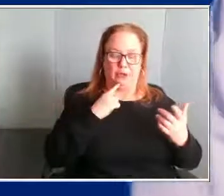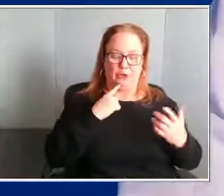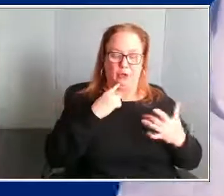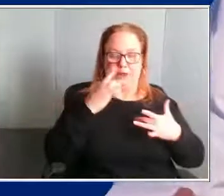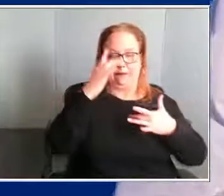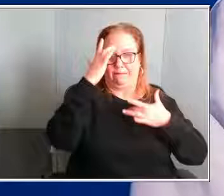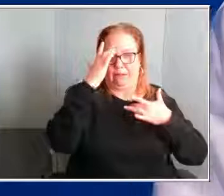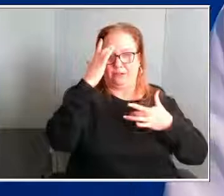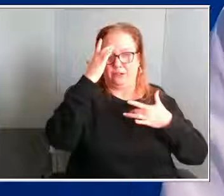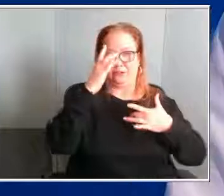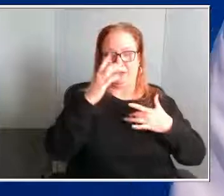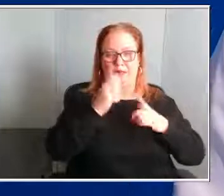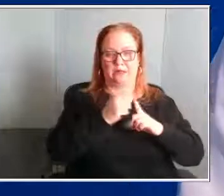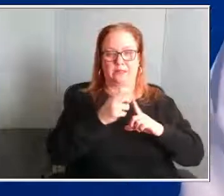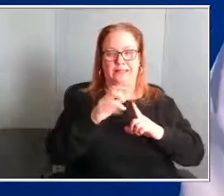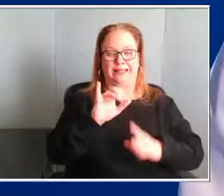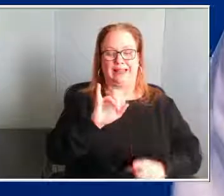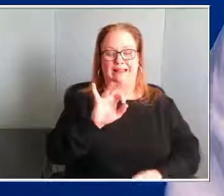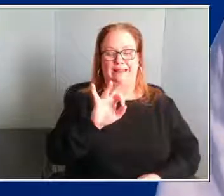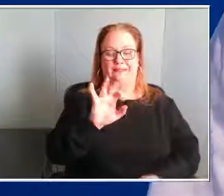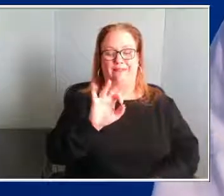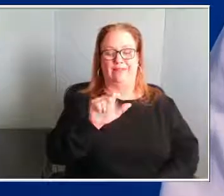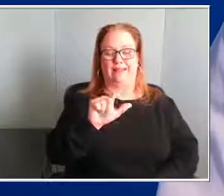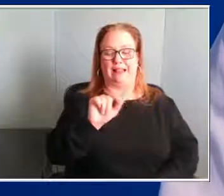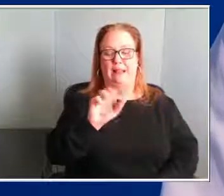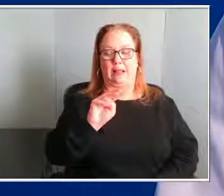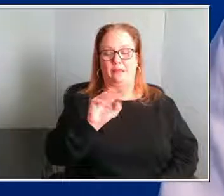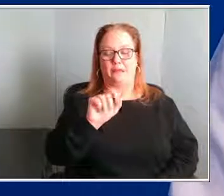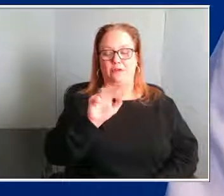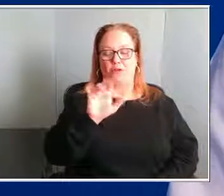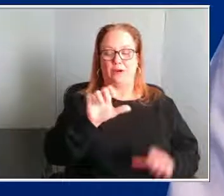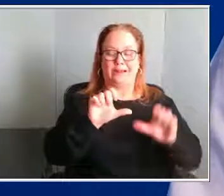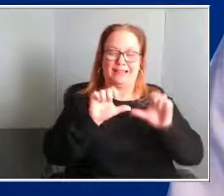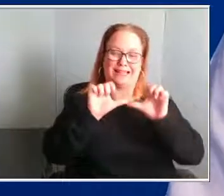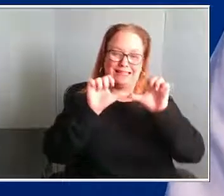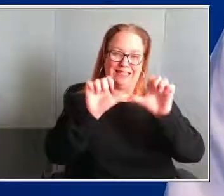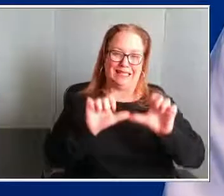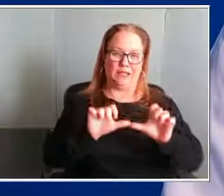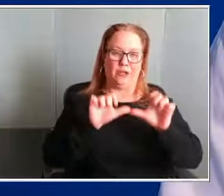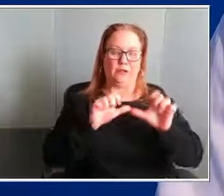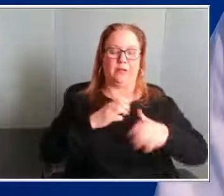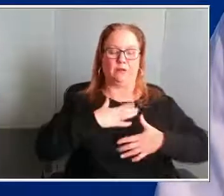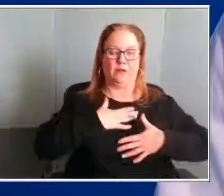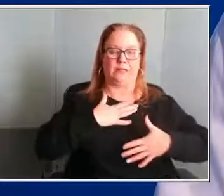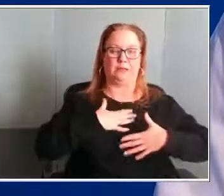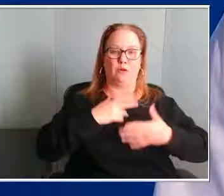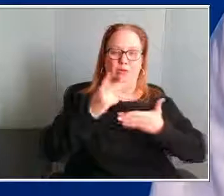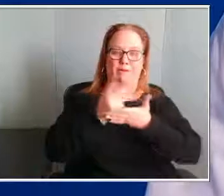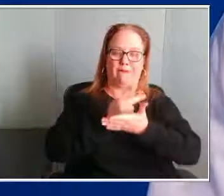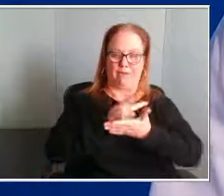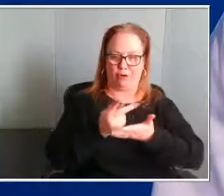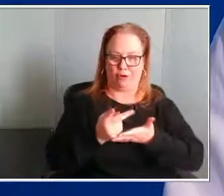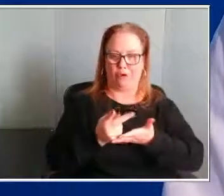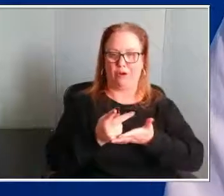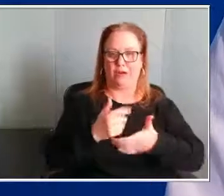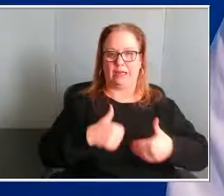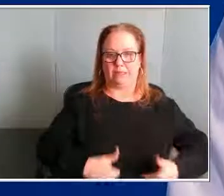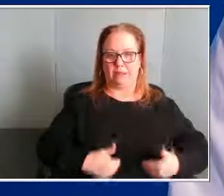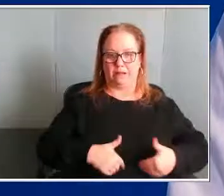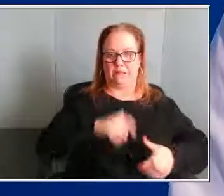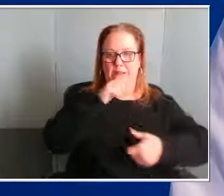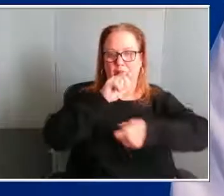that inflammatory stage that comes after that really causes a lot of that respiratory failure and the lungs not working correctly.